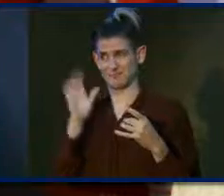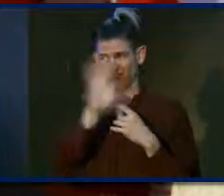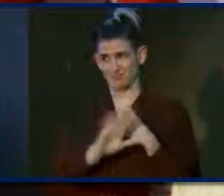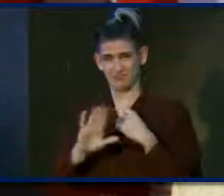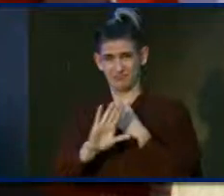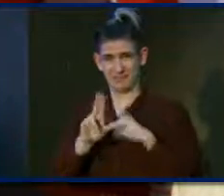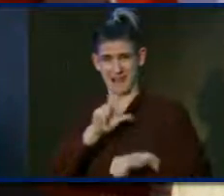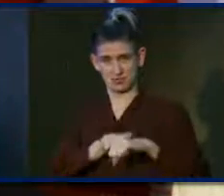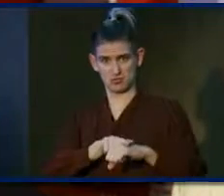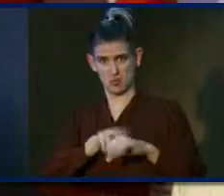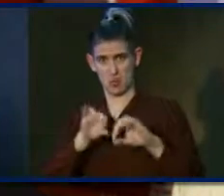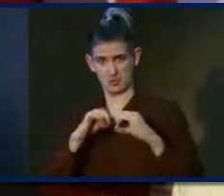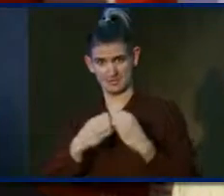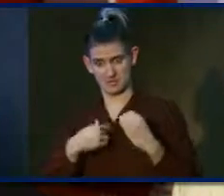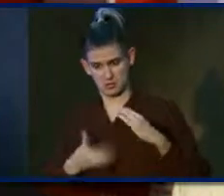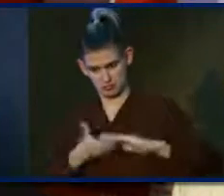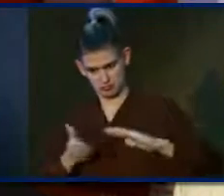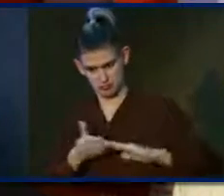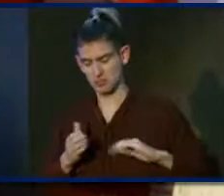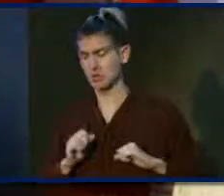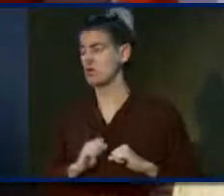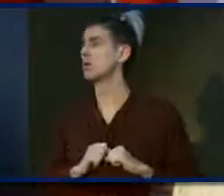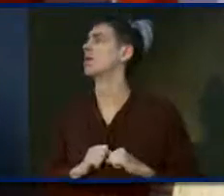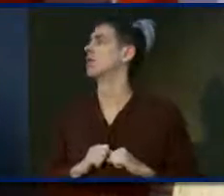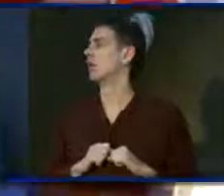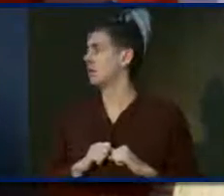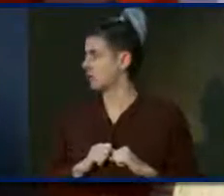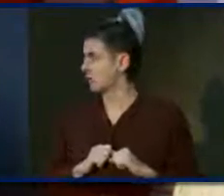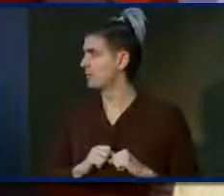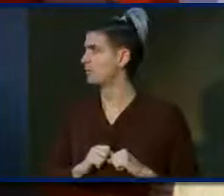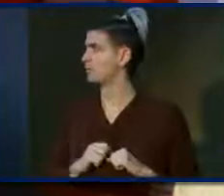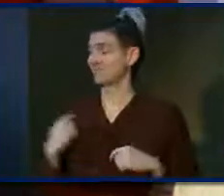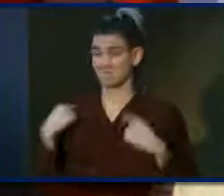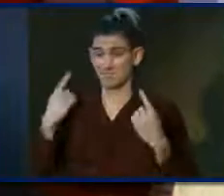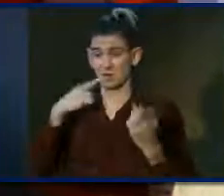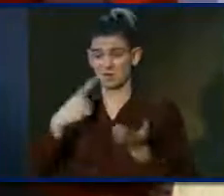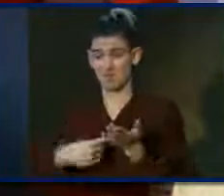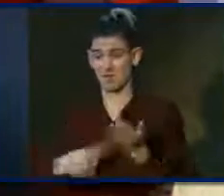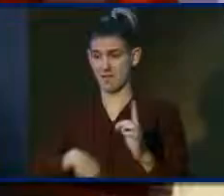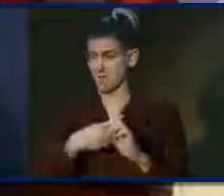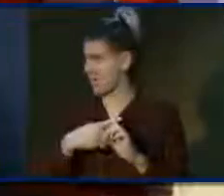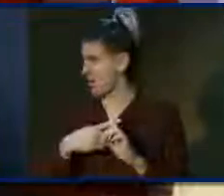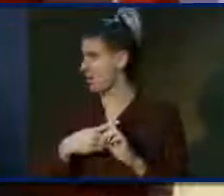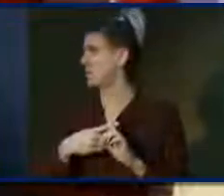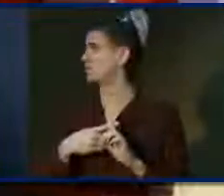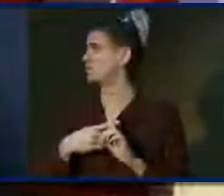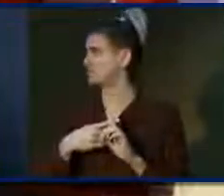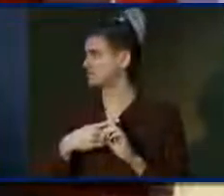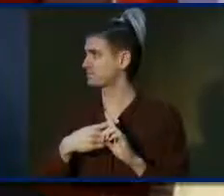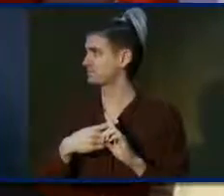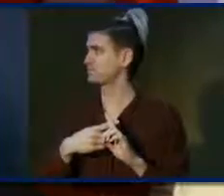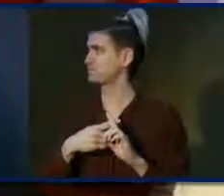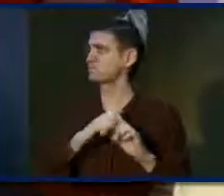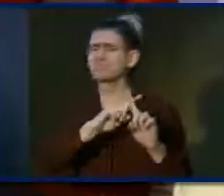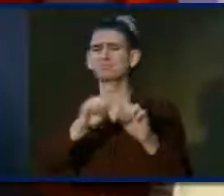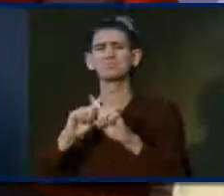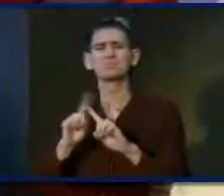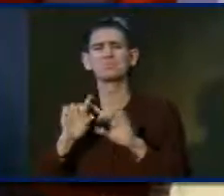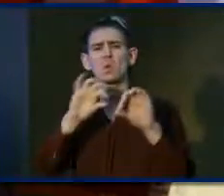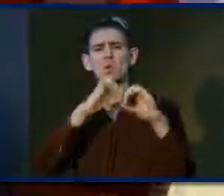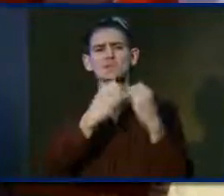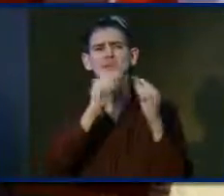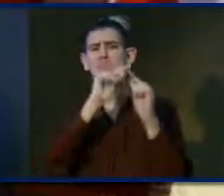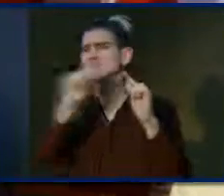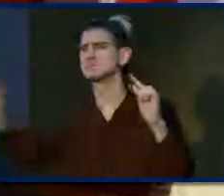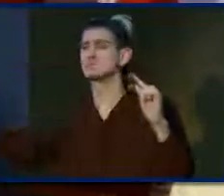started, this panel, about the fact that a lot of national organizations like mine often work together, but they generate a lot of